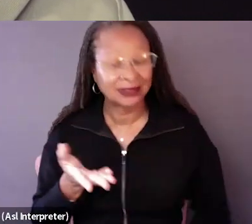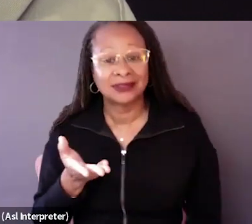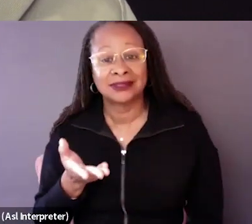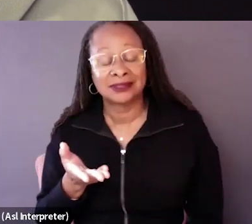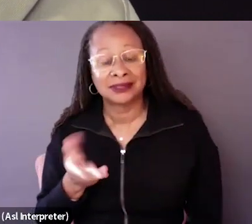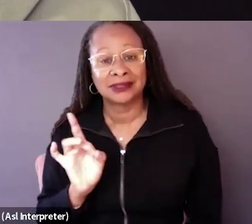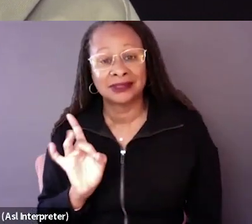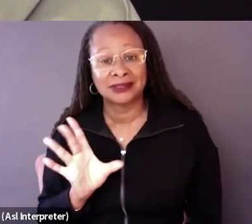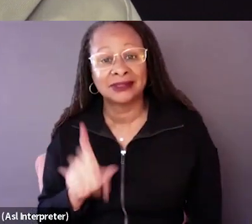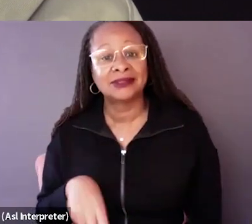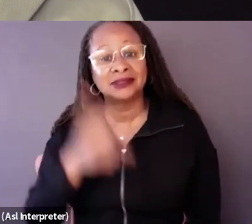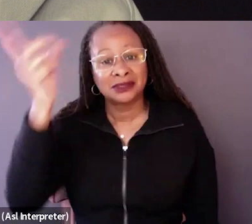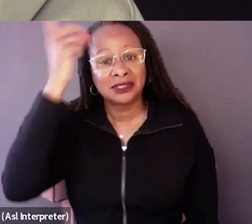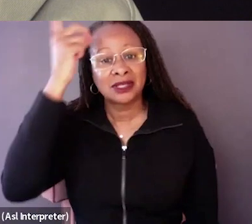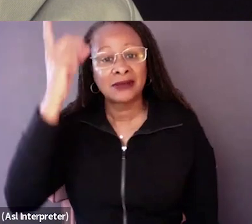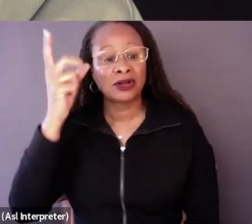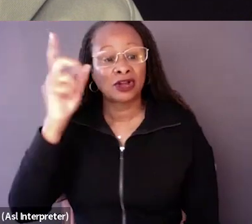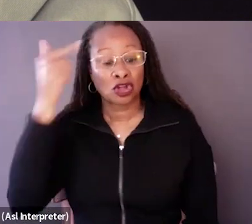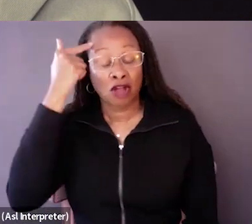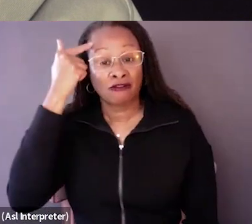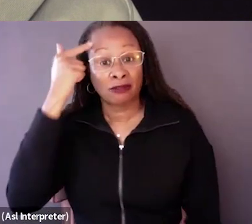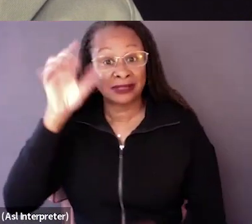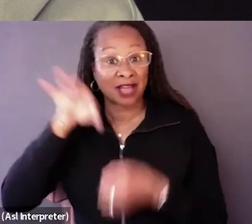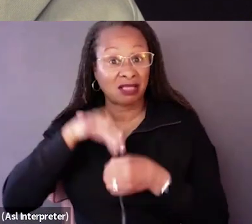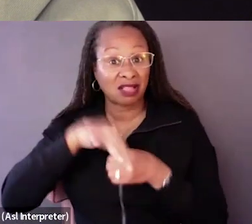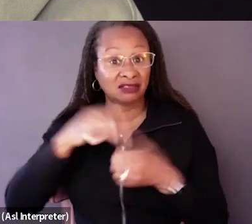A democratic government had been elected in